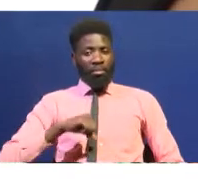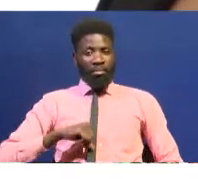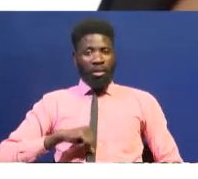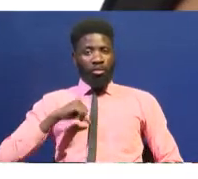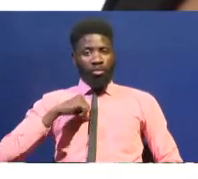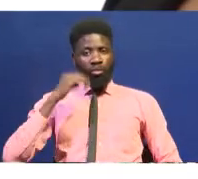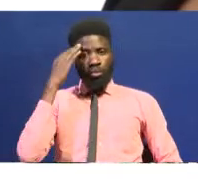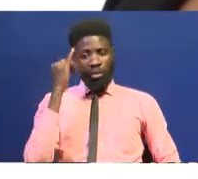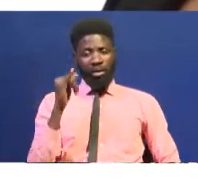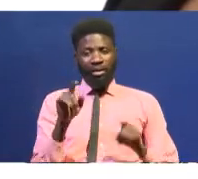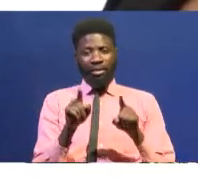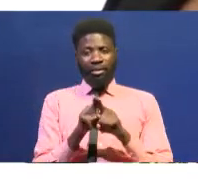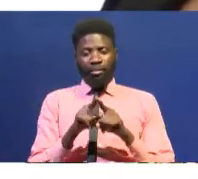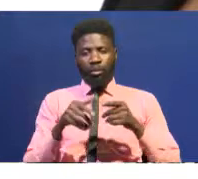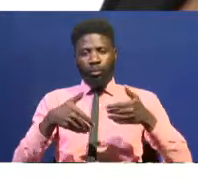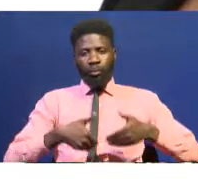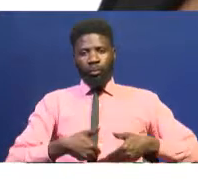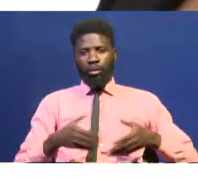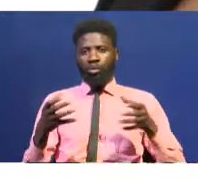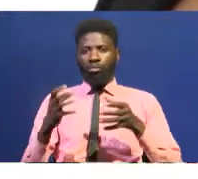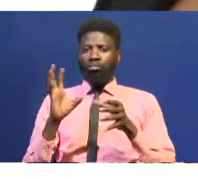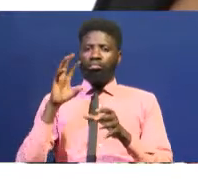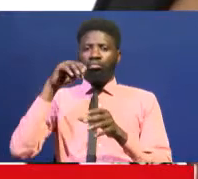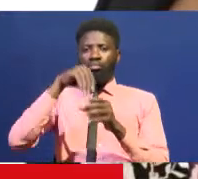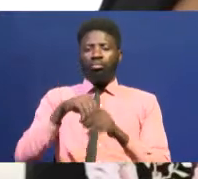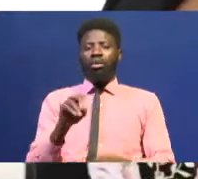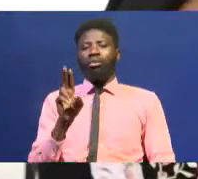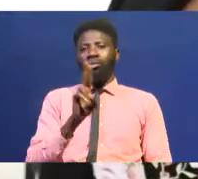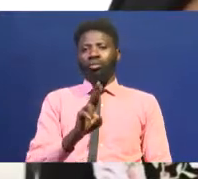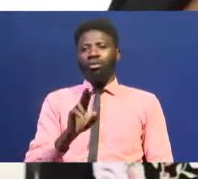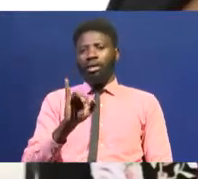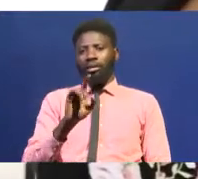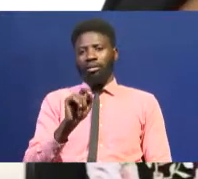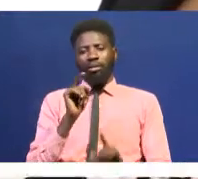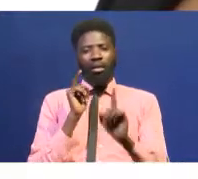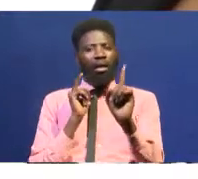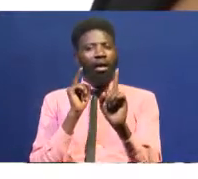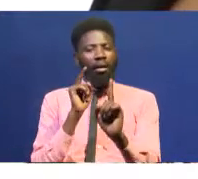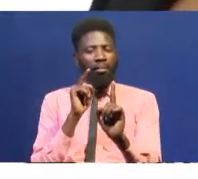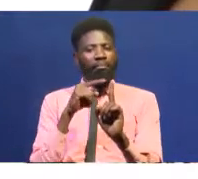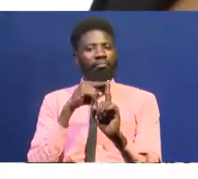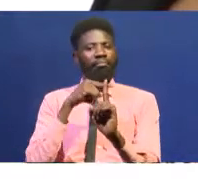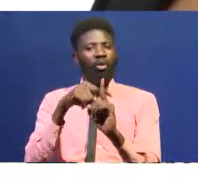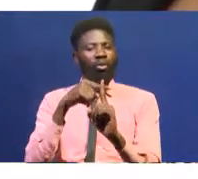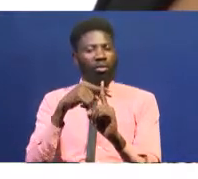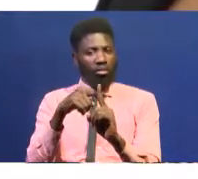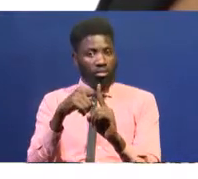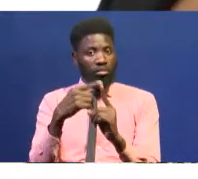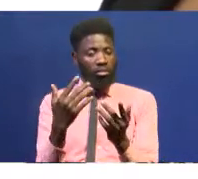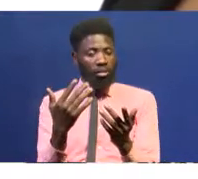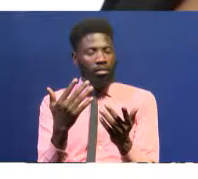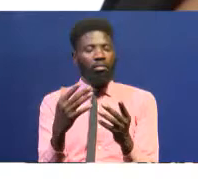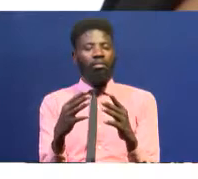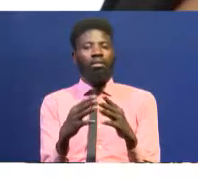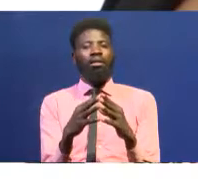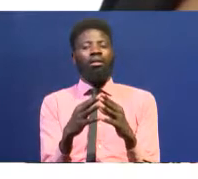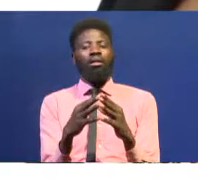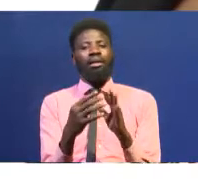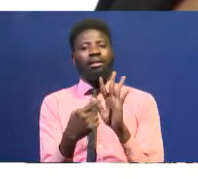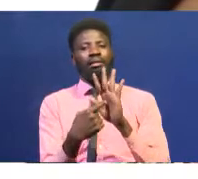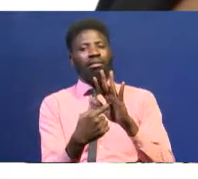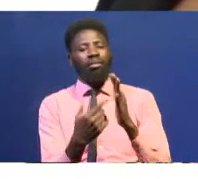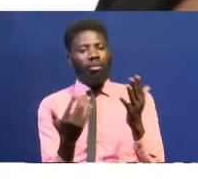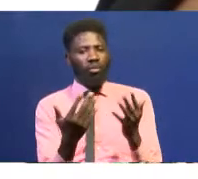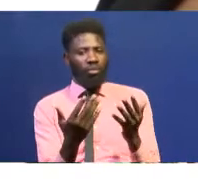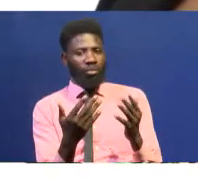ushering in our Gen Z generation into the use of IT for productive purposes, which in this case is then growing the